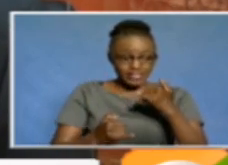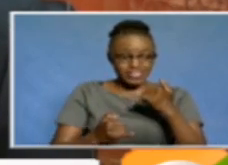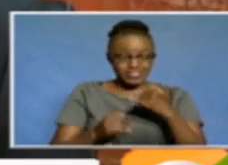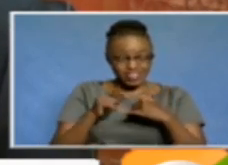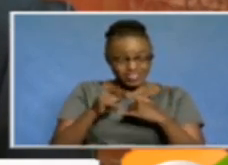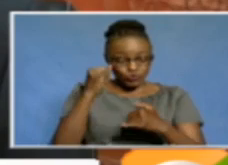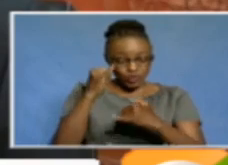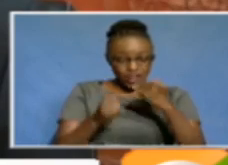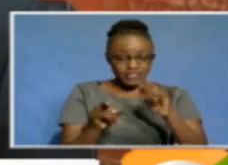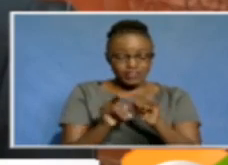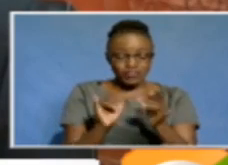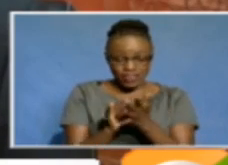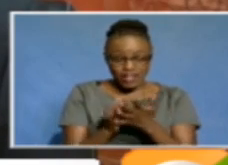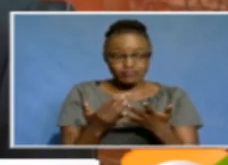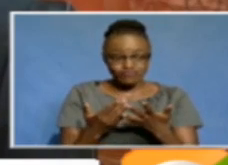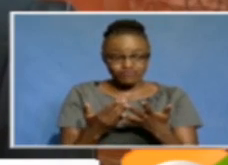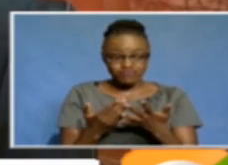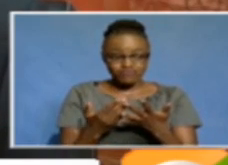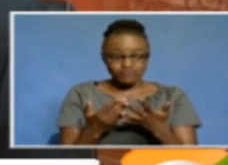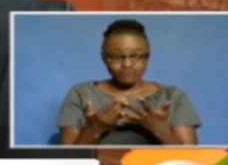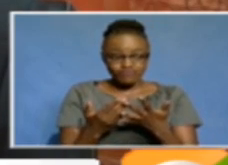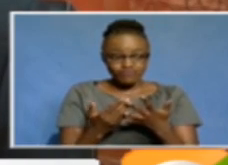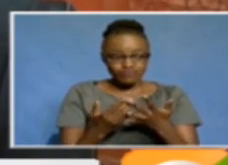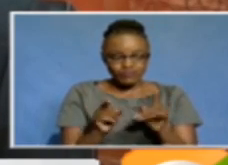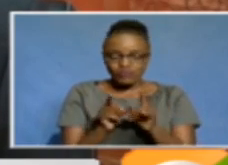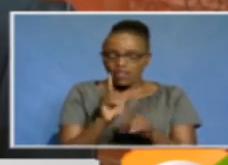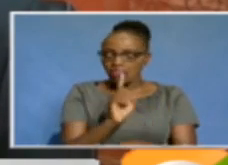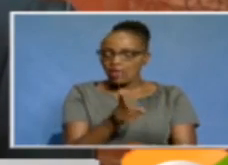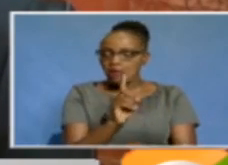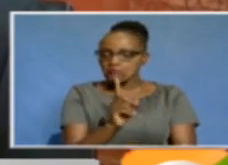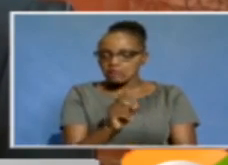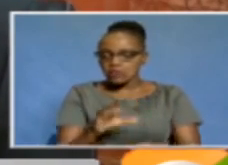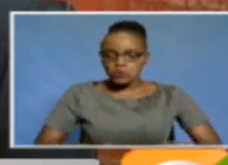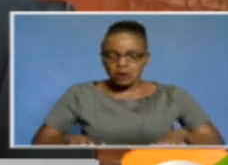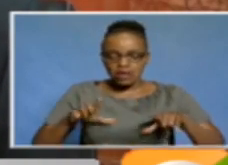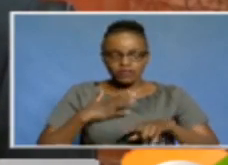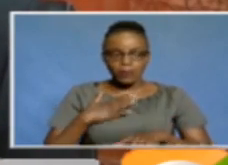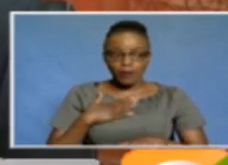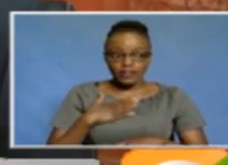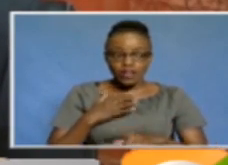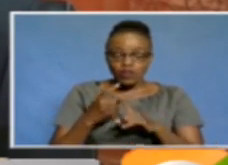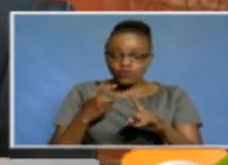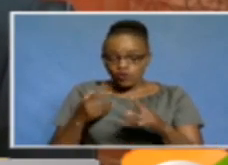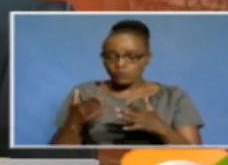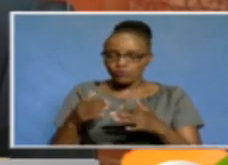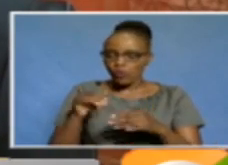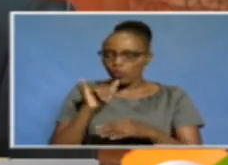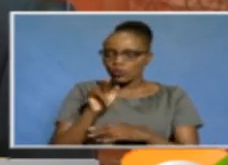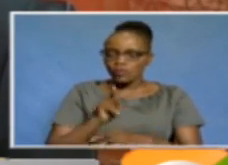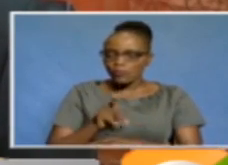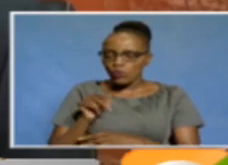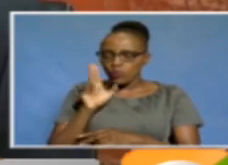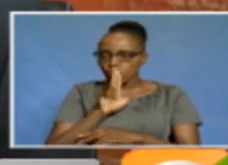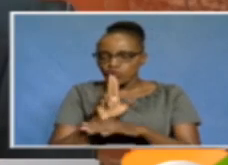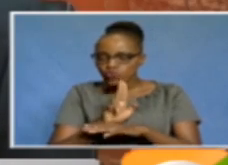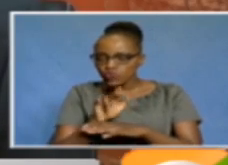an end the subtle and not too subtle threats to my life from opportunists,